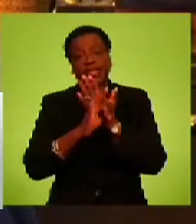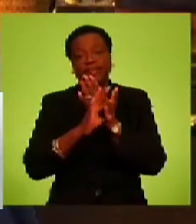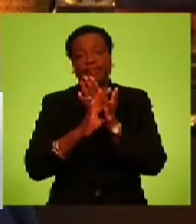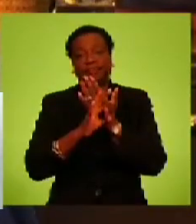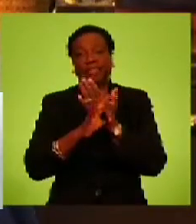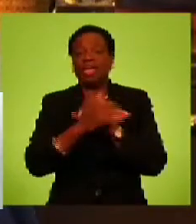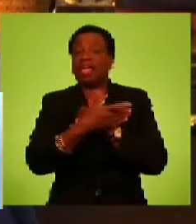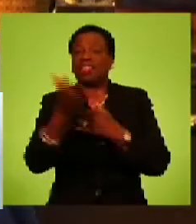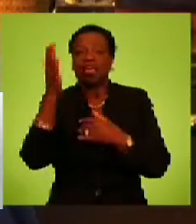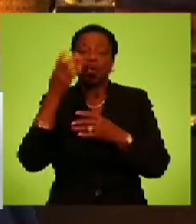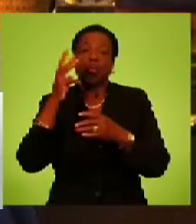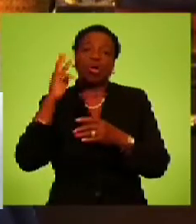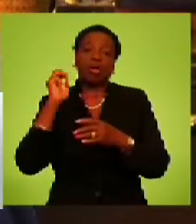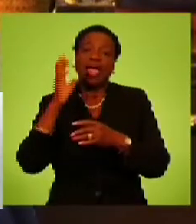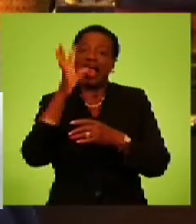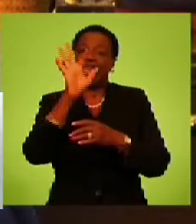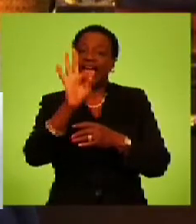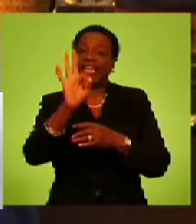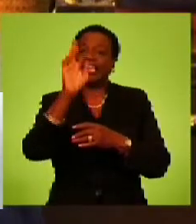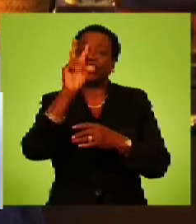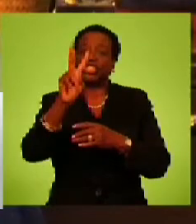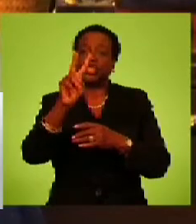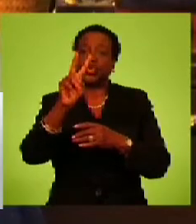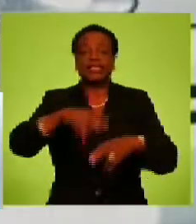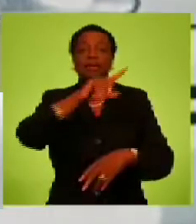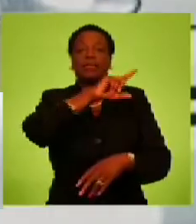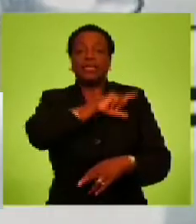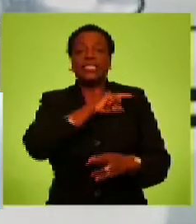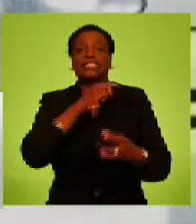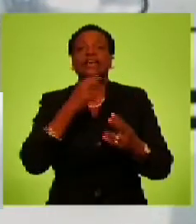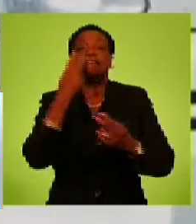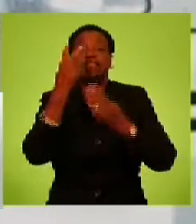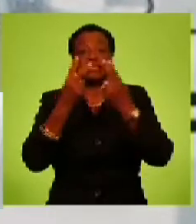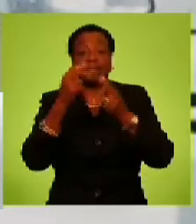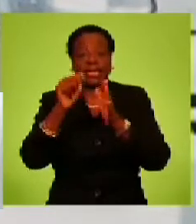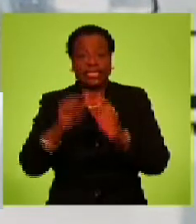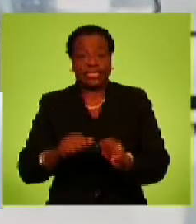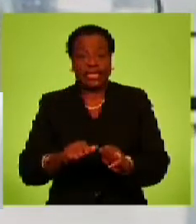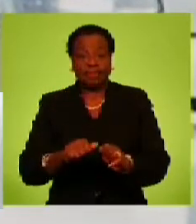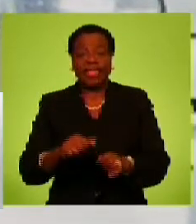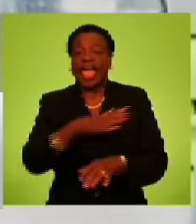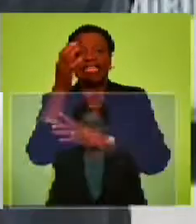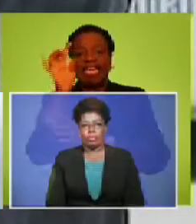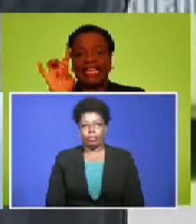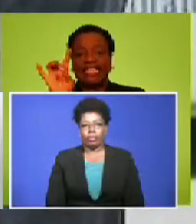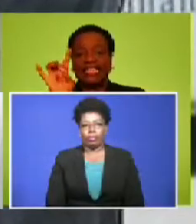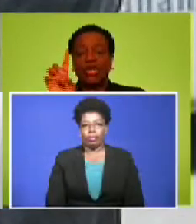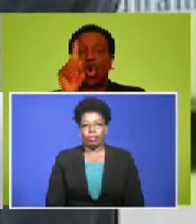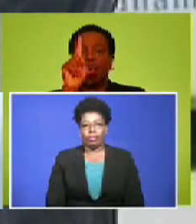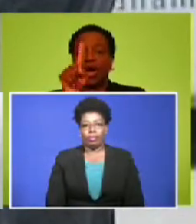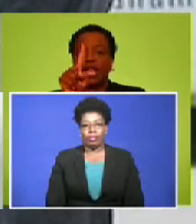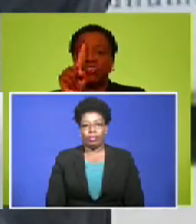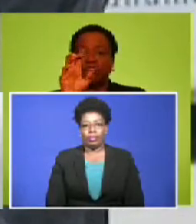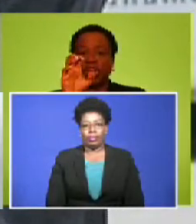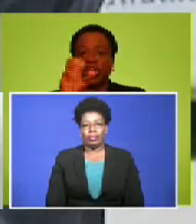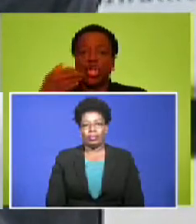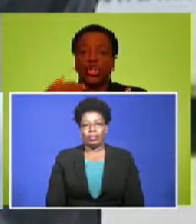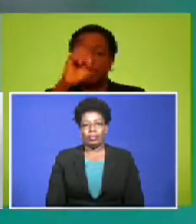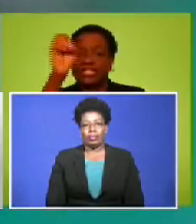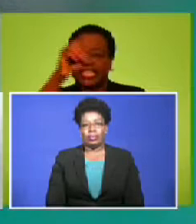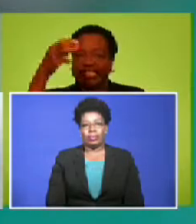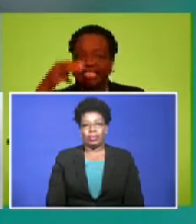crime and the fear of crime in the country. The Prime Minister said authorities will be relentless in their efforts to bring criminals to